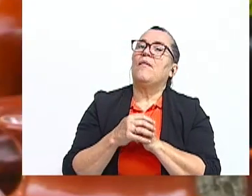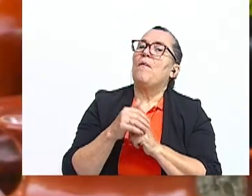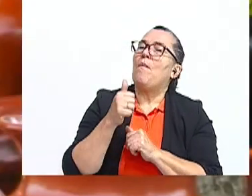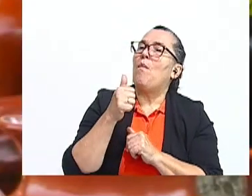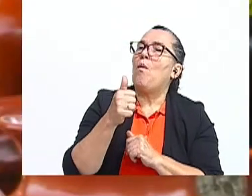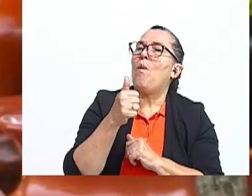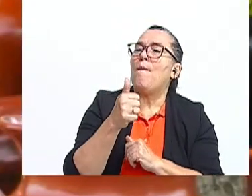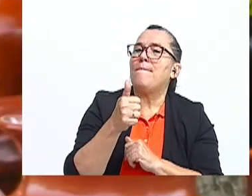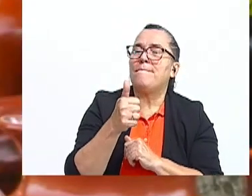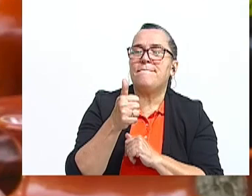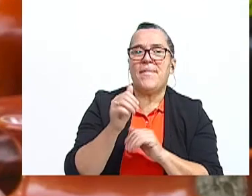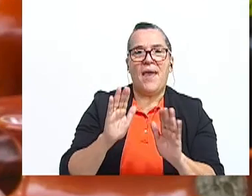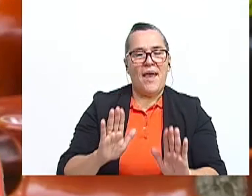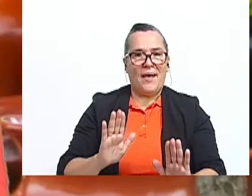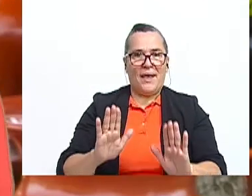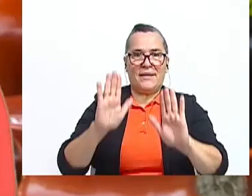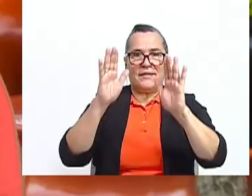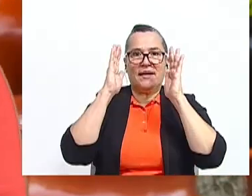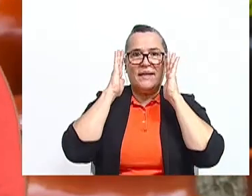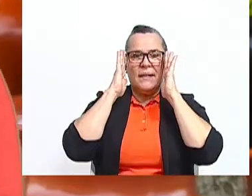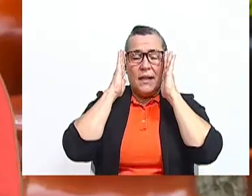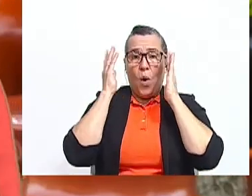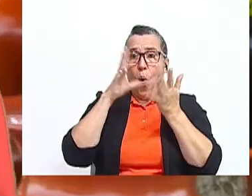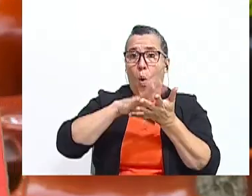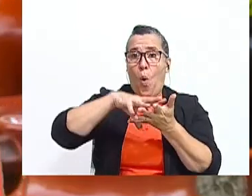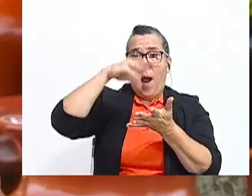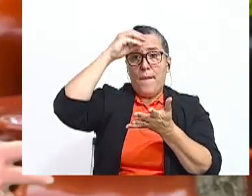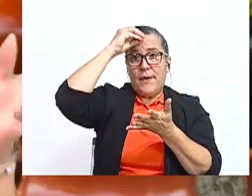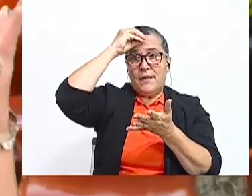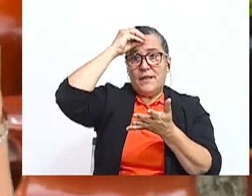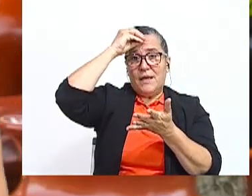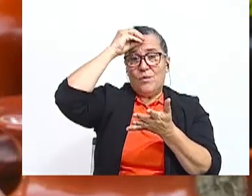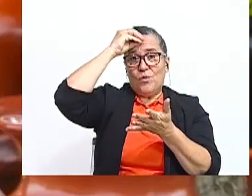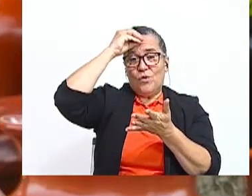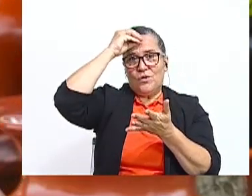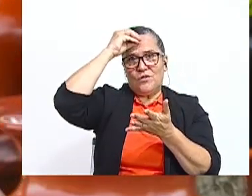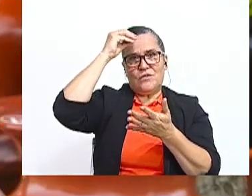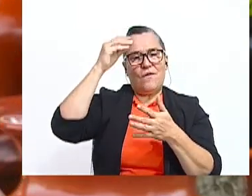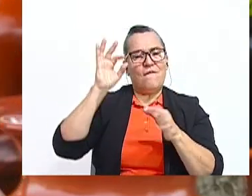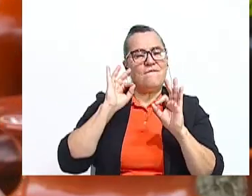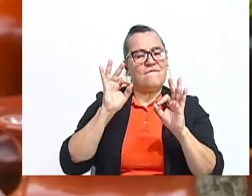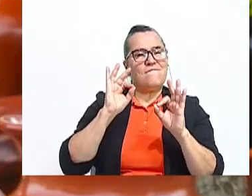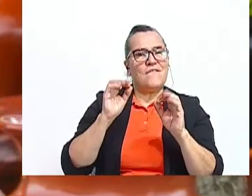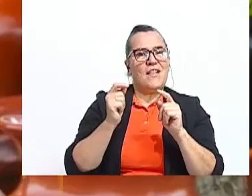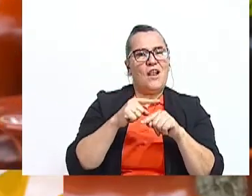Very good, guys, excellent. Today we learned a lot about that. It was very nice